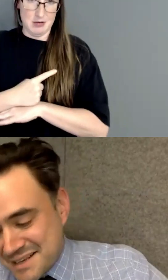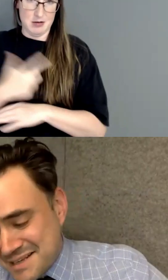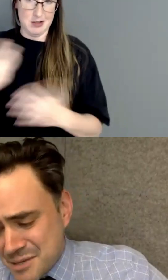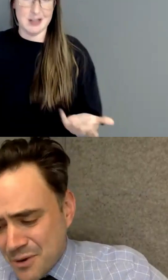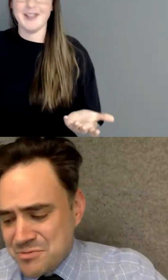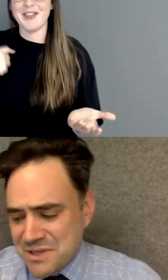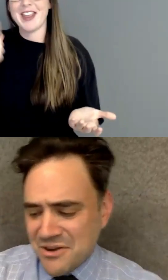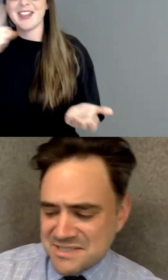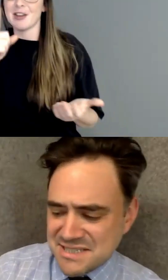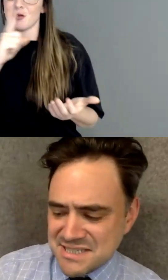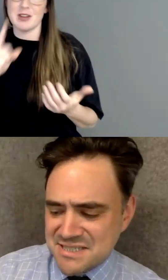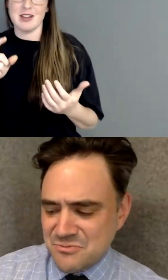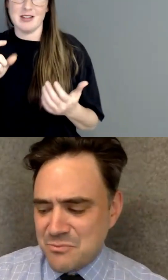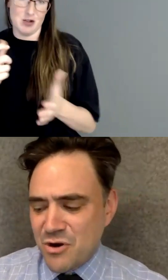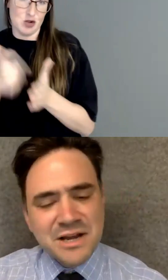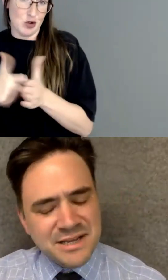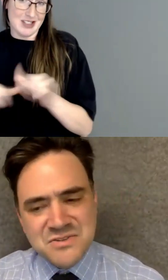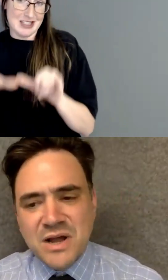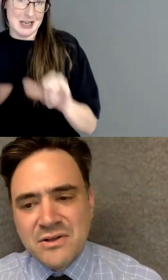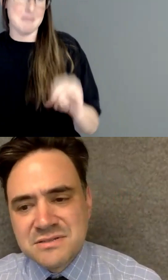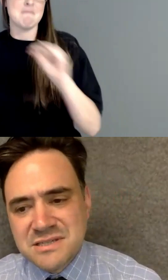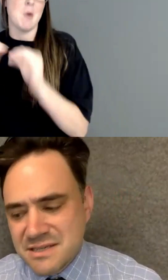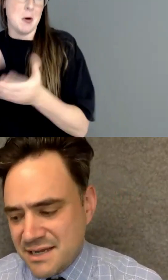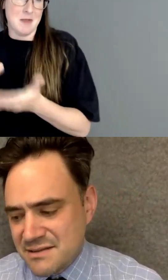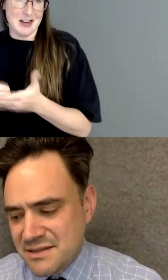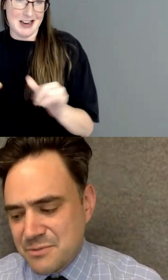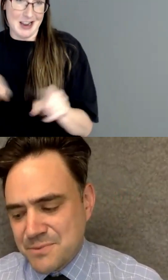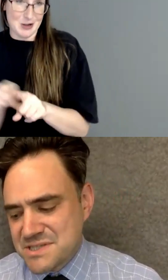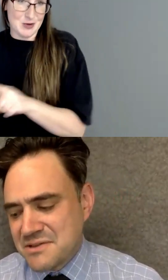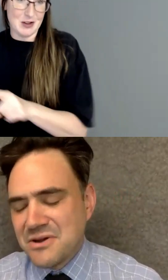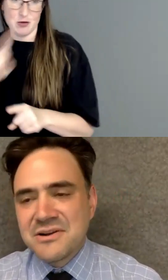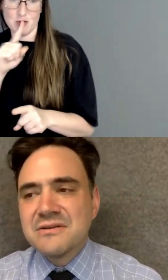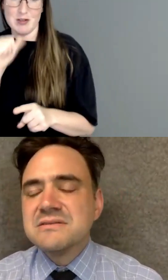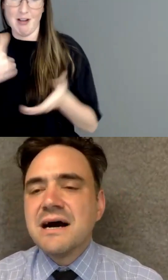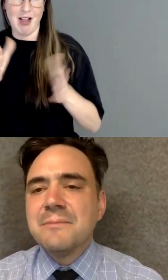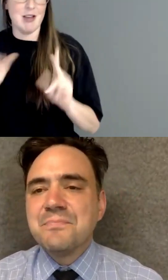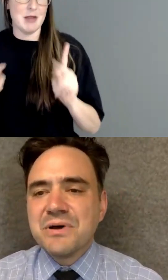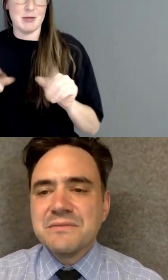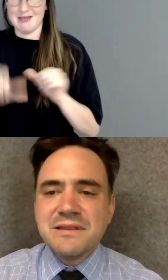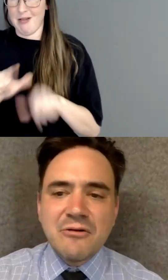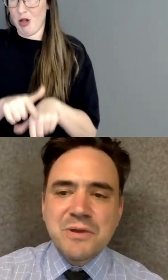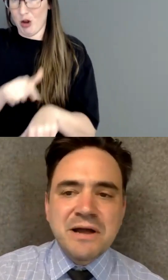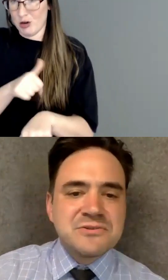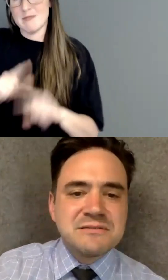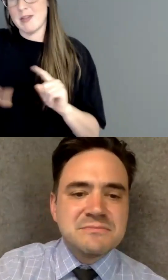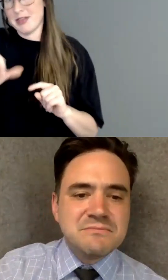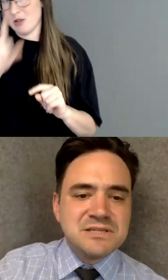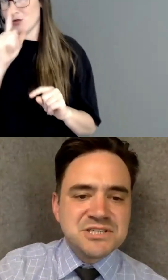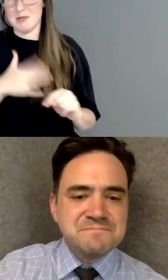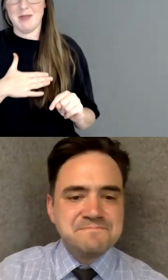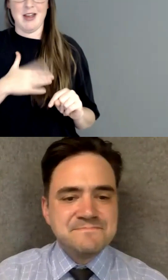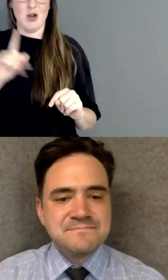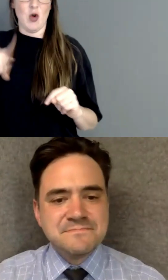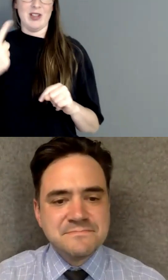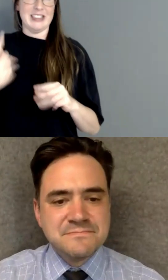I think it ends up probably costing the system way more money as well to not let people stay longer. But that would be my only